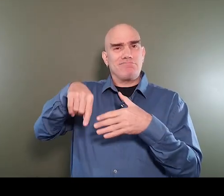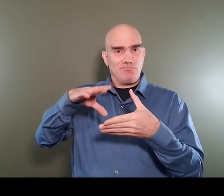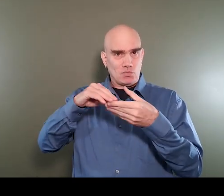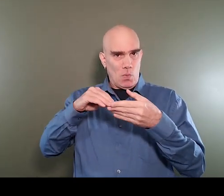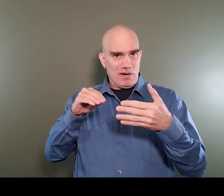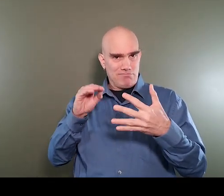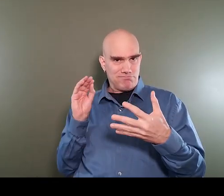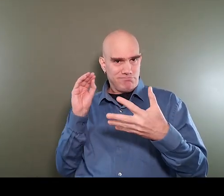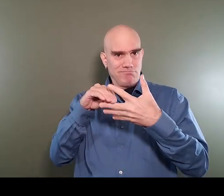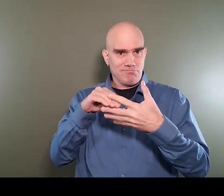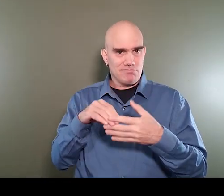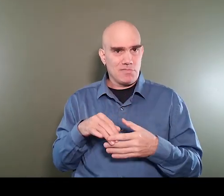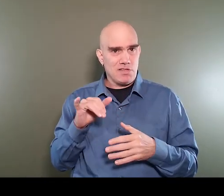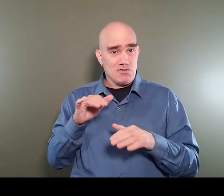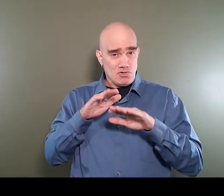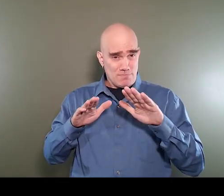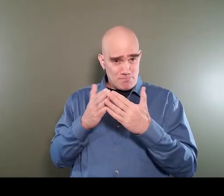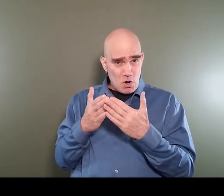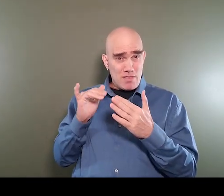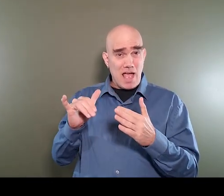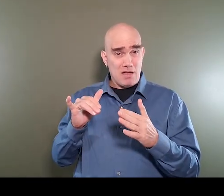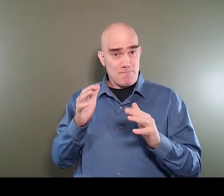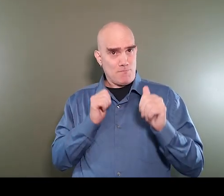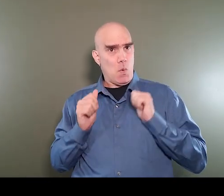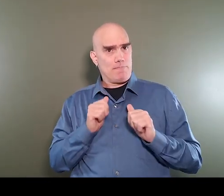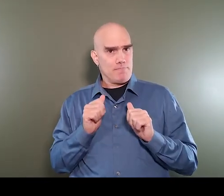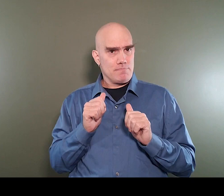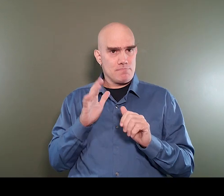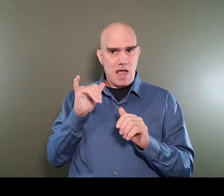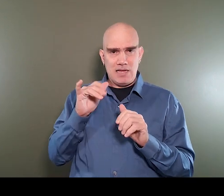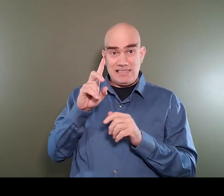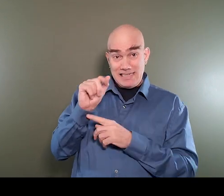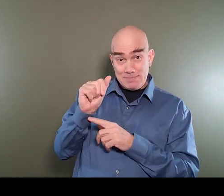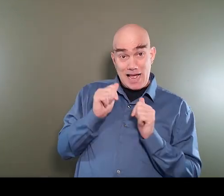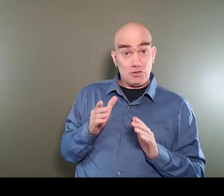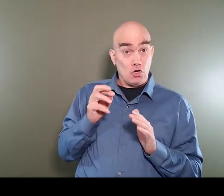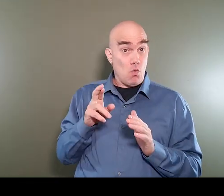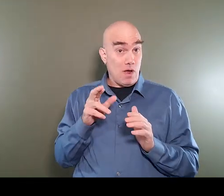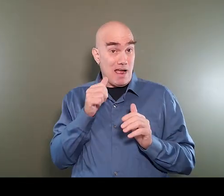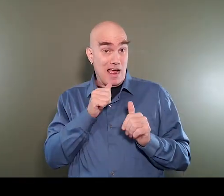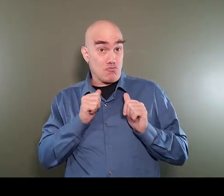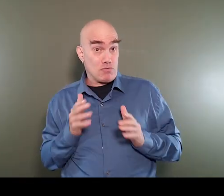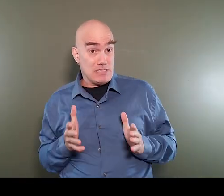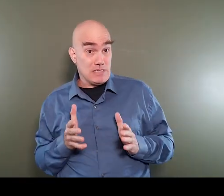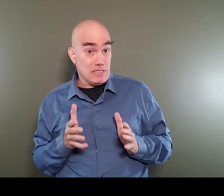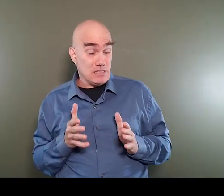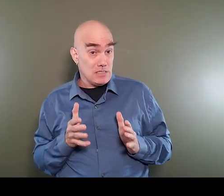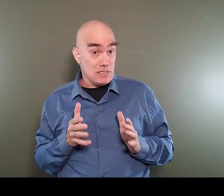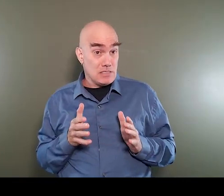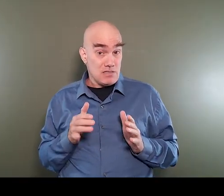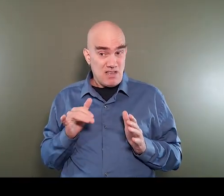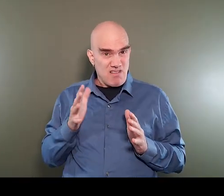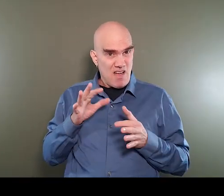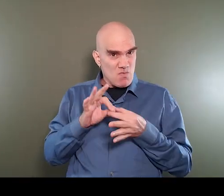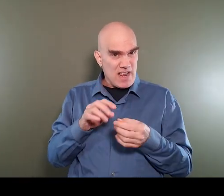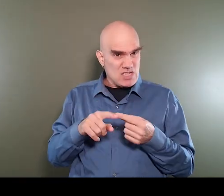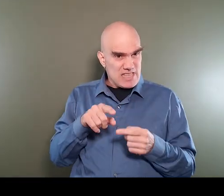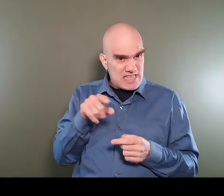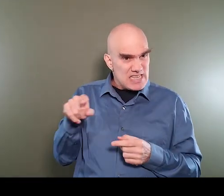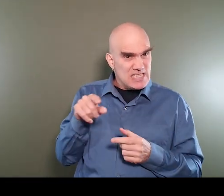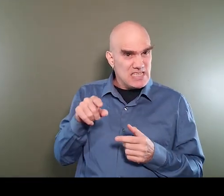but the content is this story, this children's book that's being performed by a disabled actor or